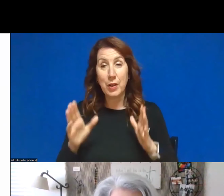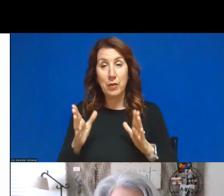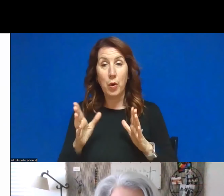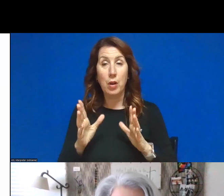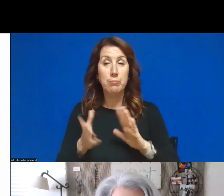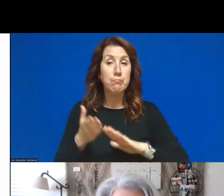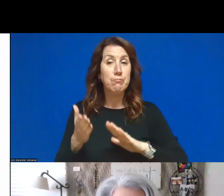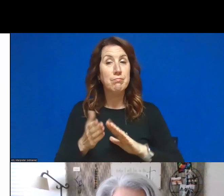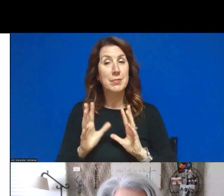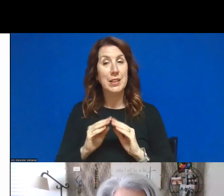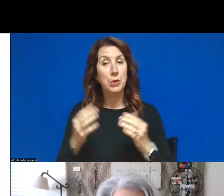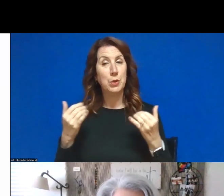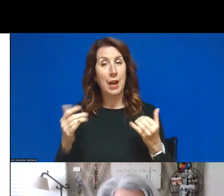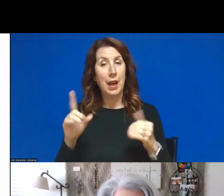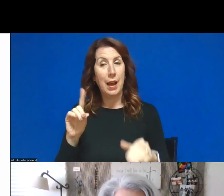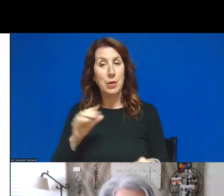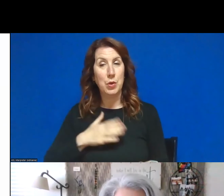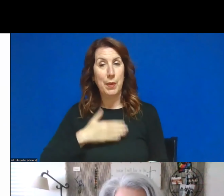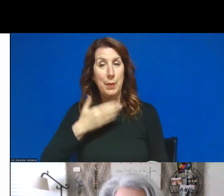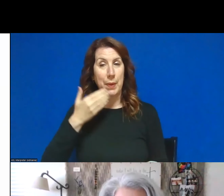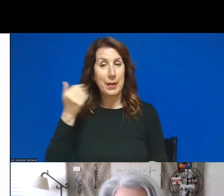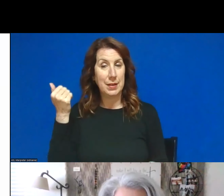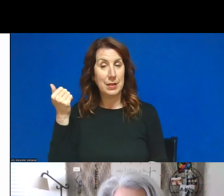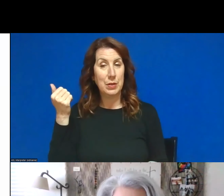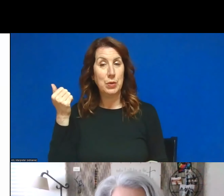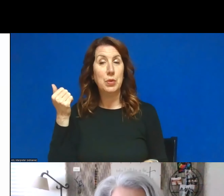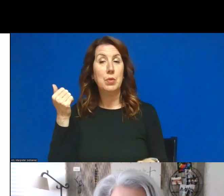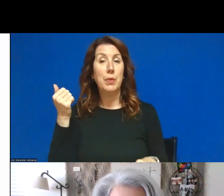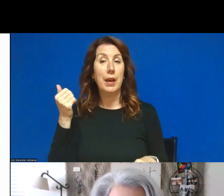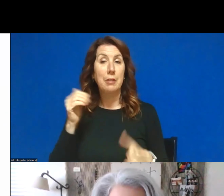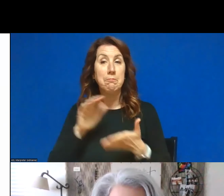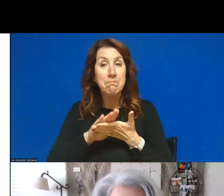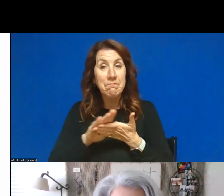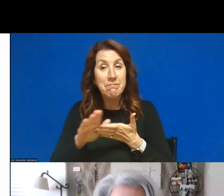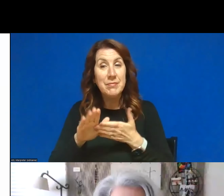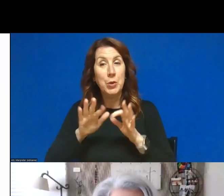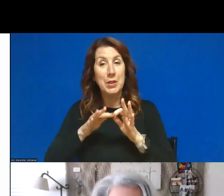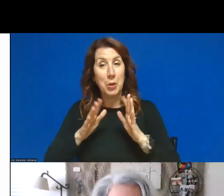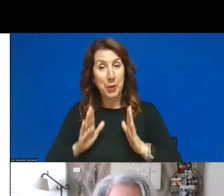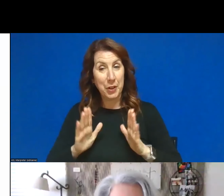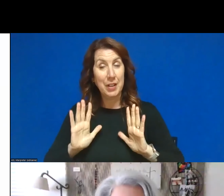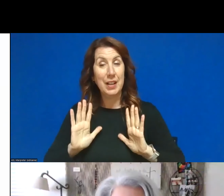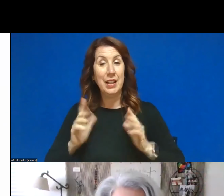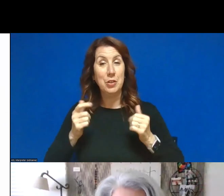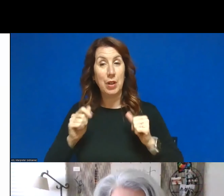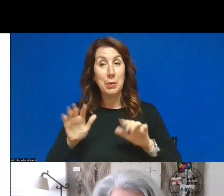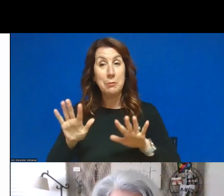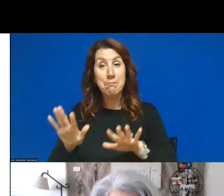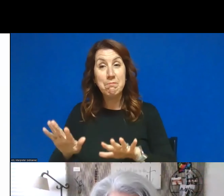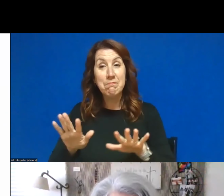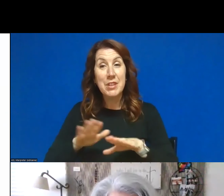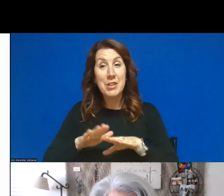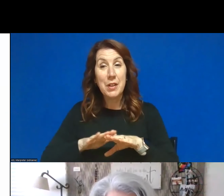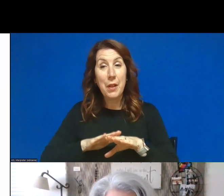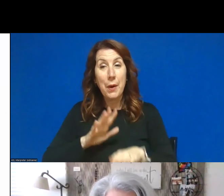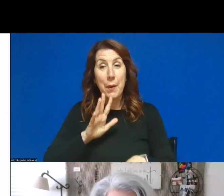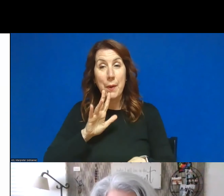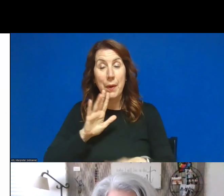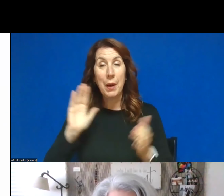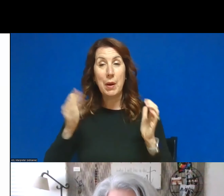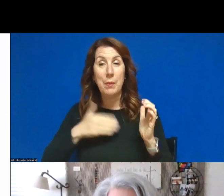will do my best to be kind to the interpreter and be relatively slow compared to my